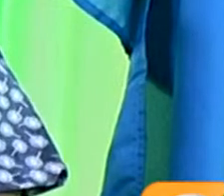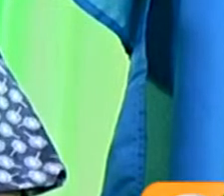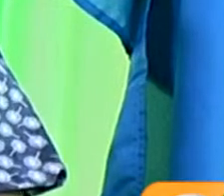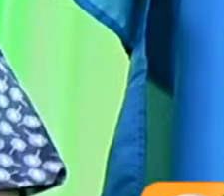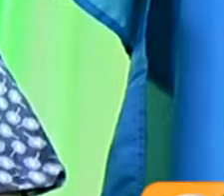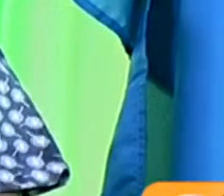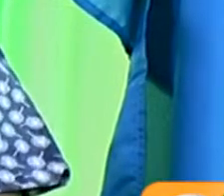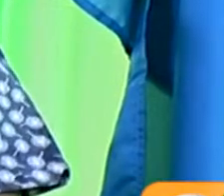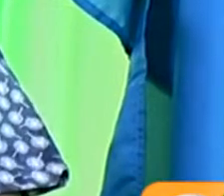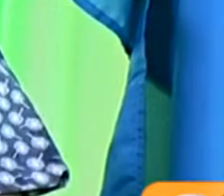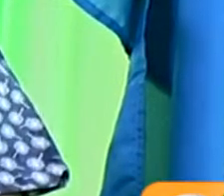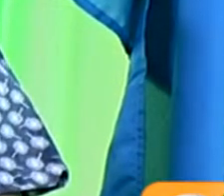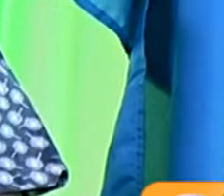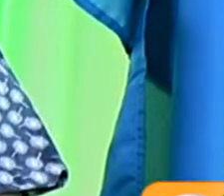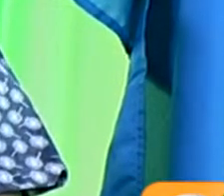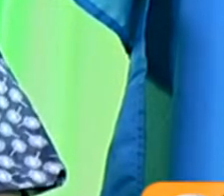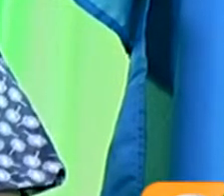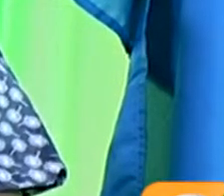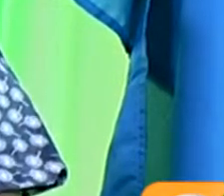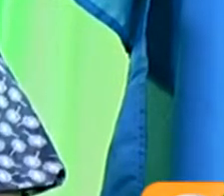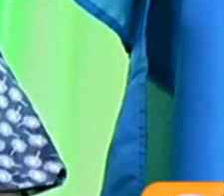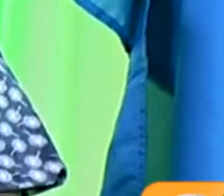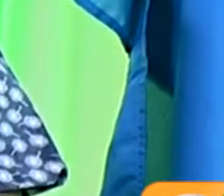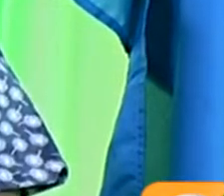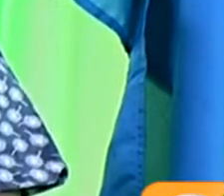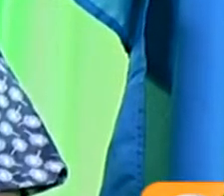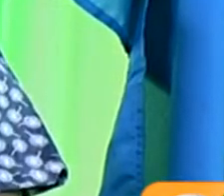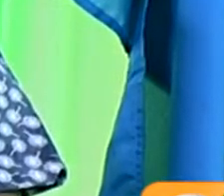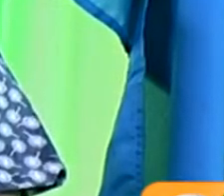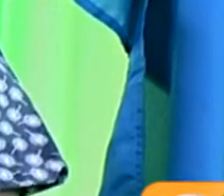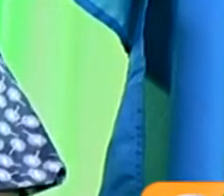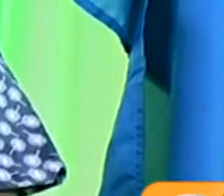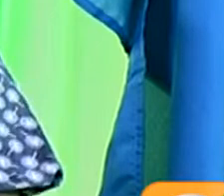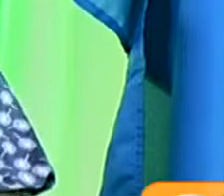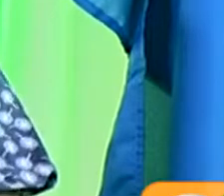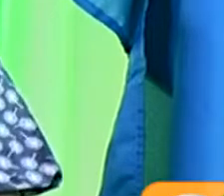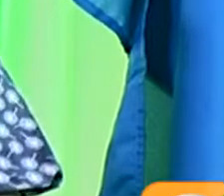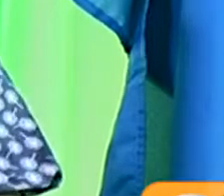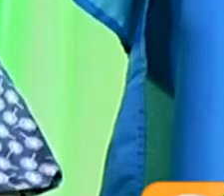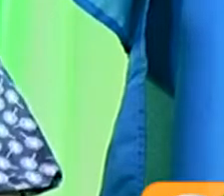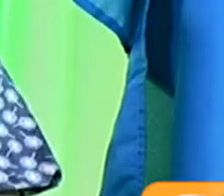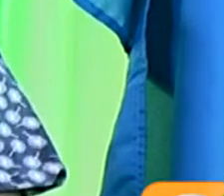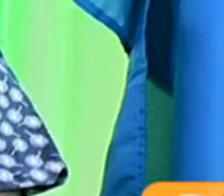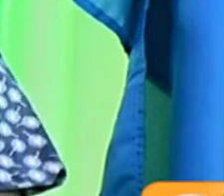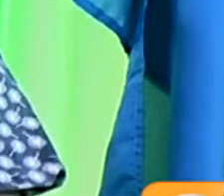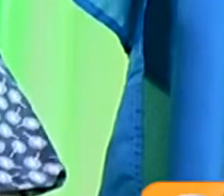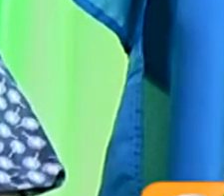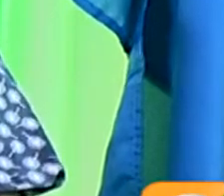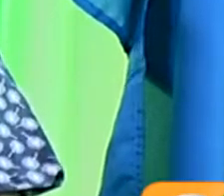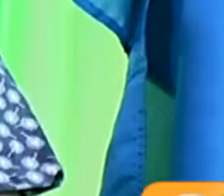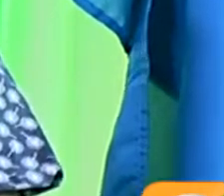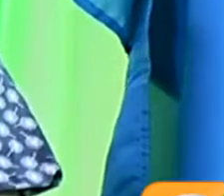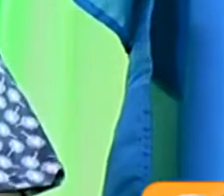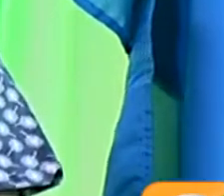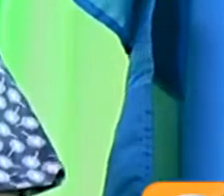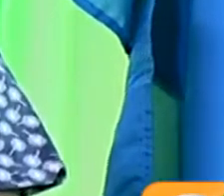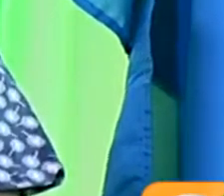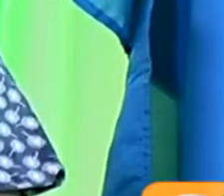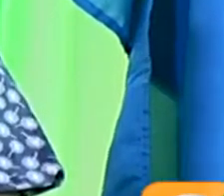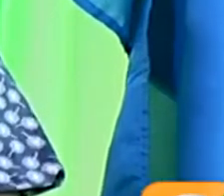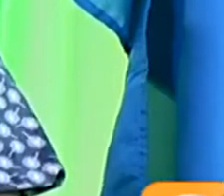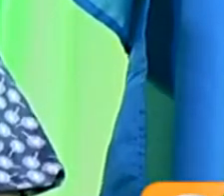bought tea for his office. For 4 years, he paid electricity bills for his office. For 4 years, he